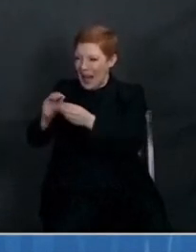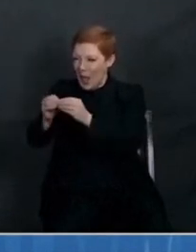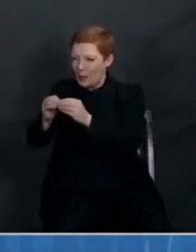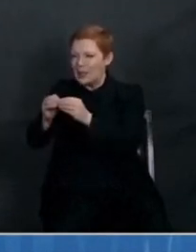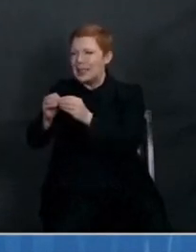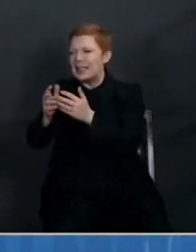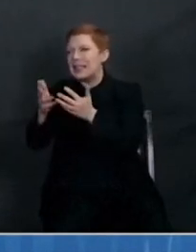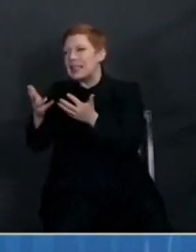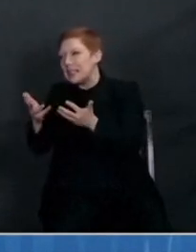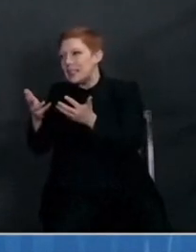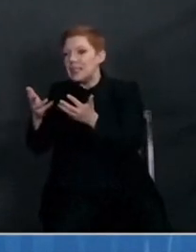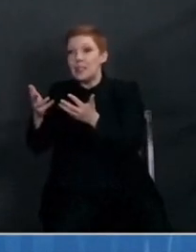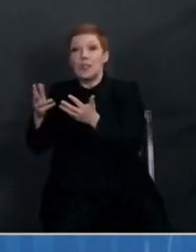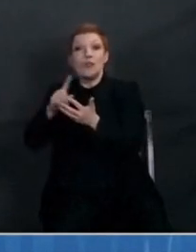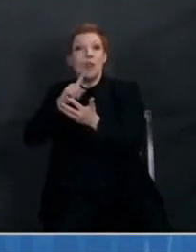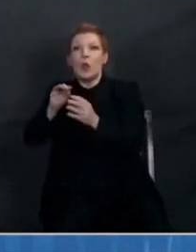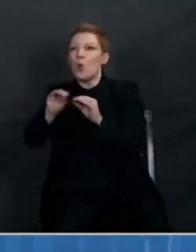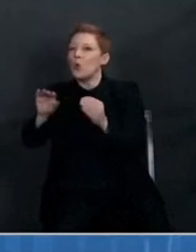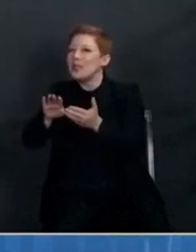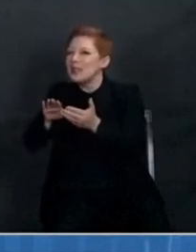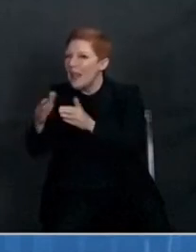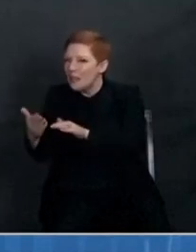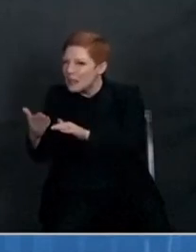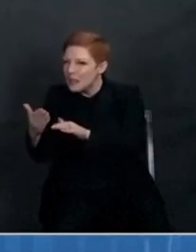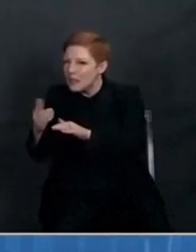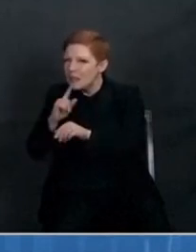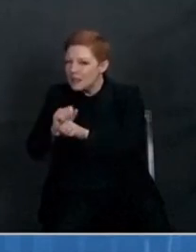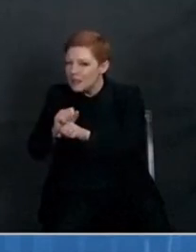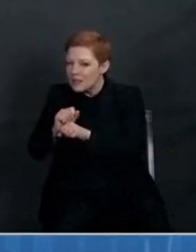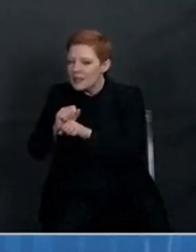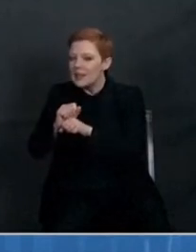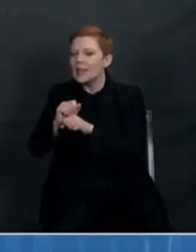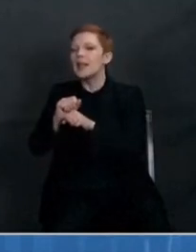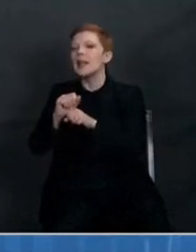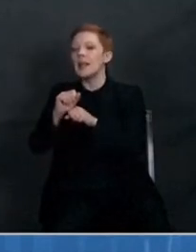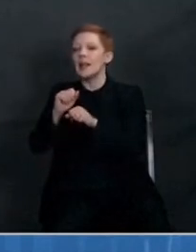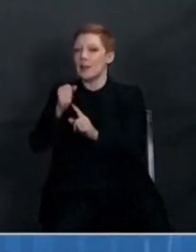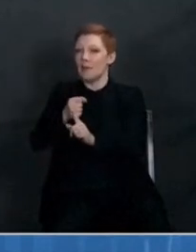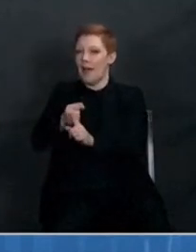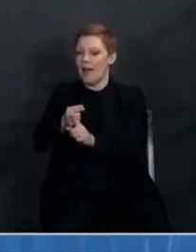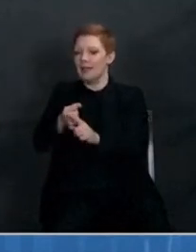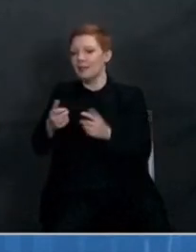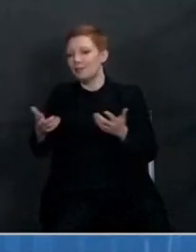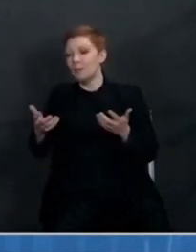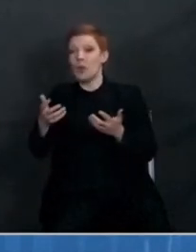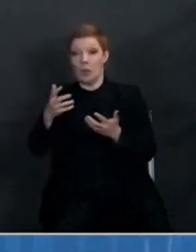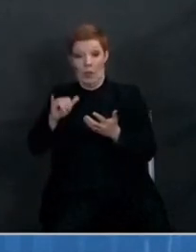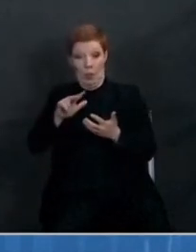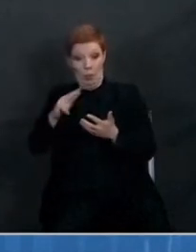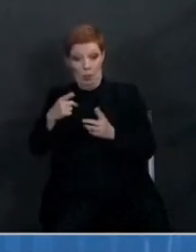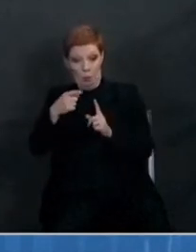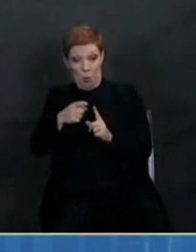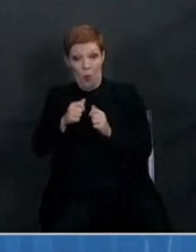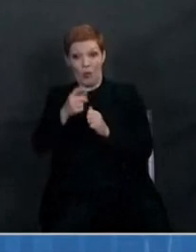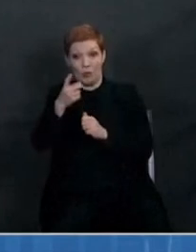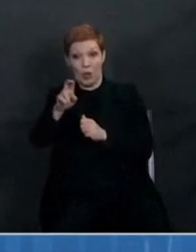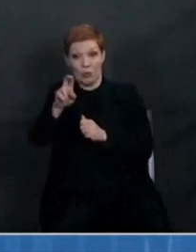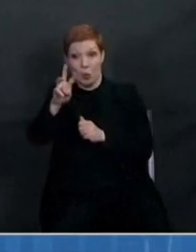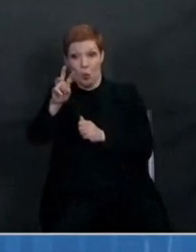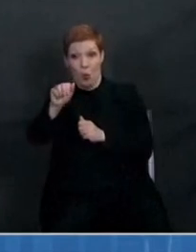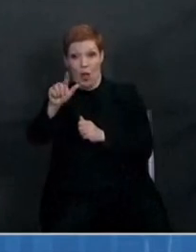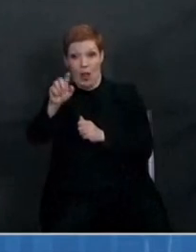deaths in there. Now, getting to the third point, which I believe is important and relates to what Dr. Walensky